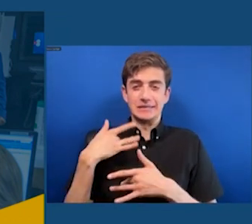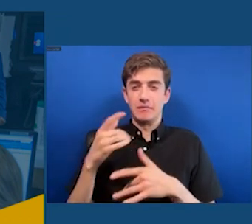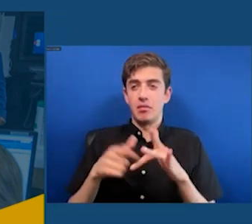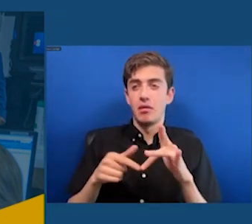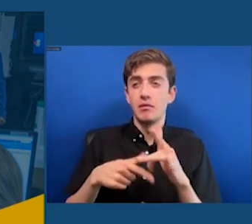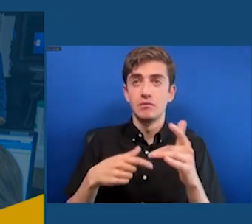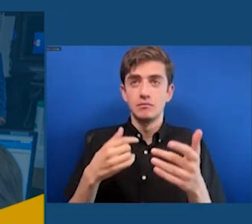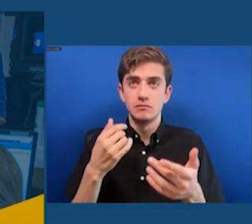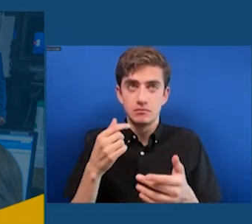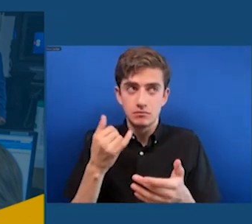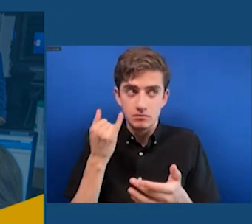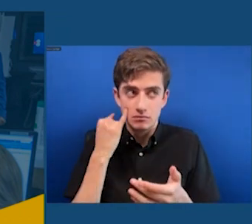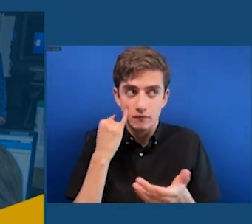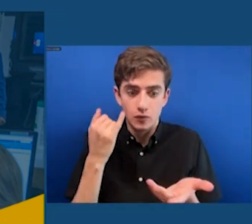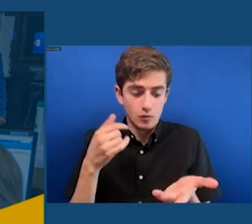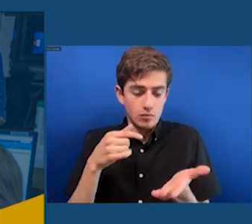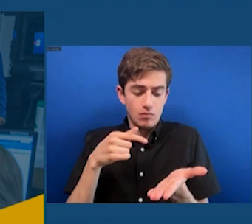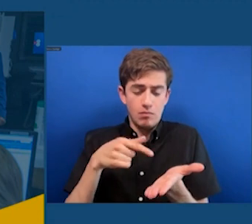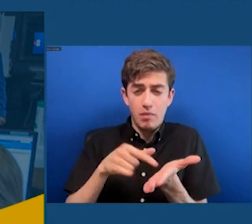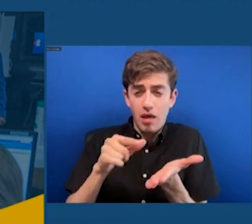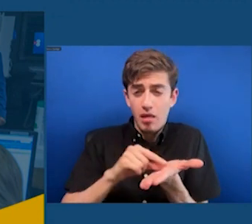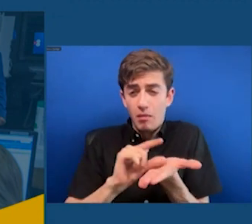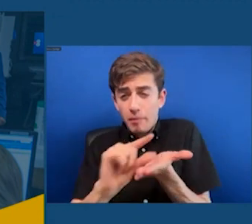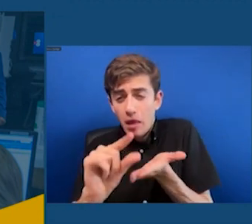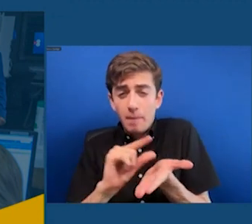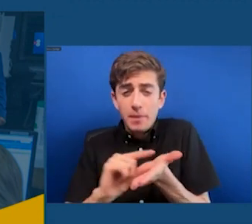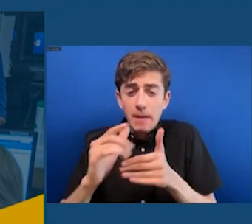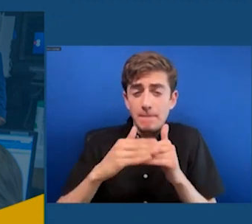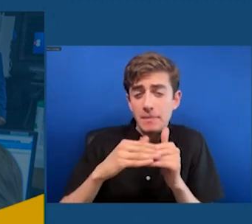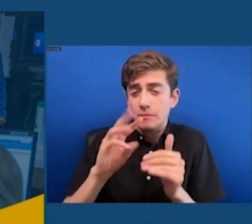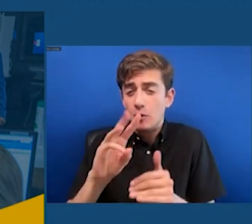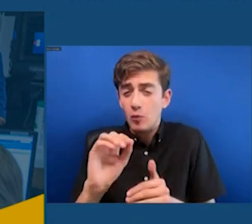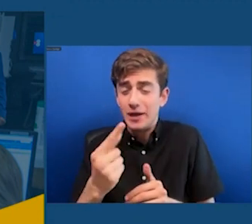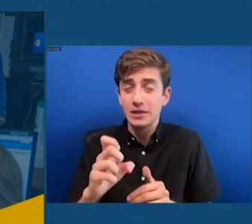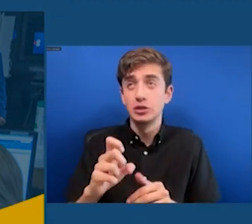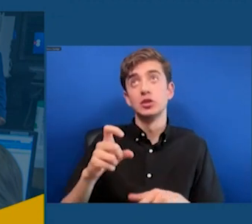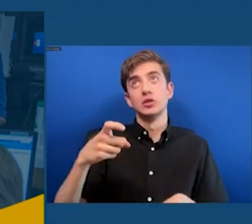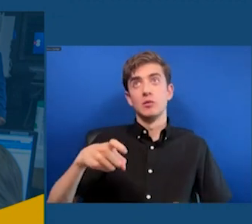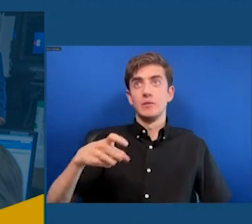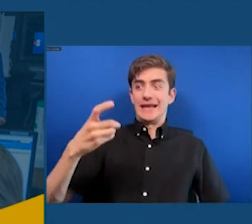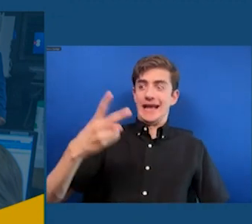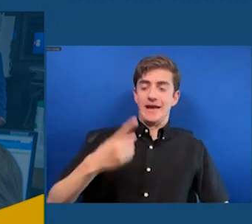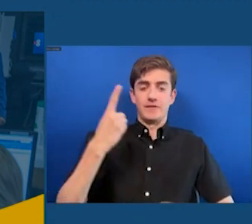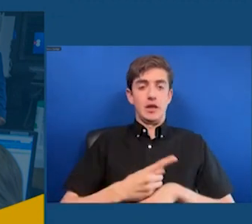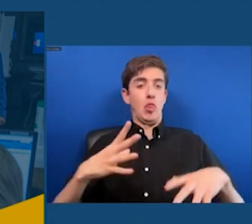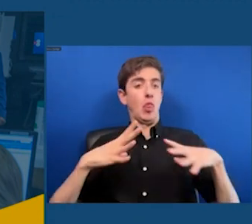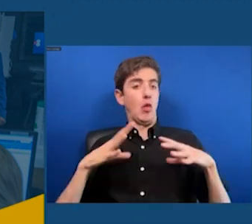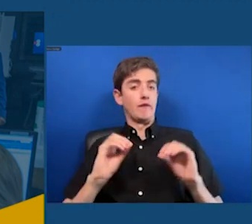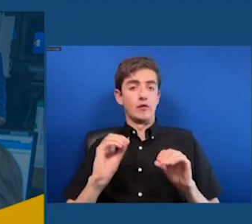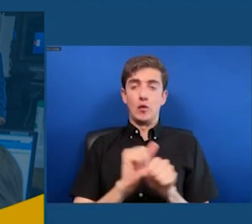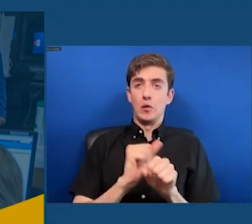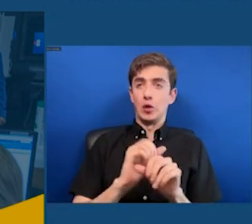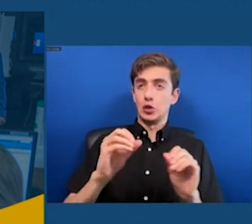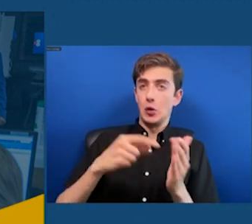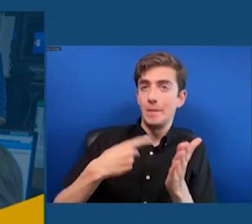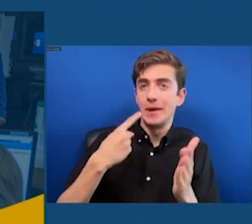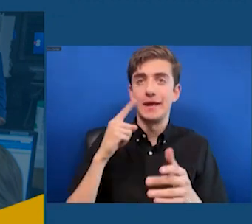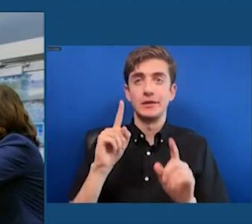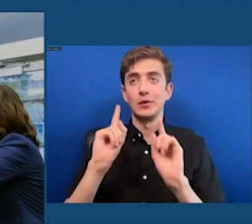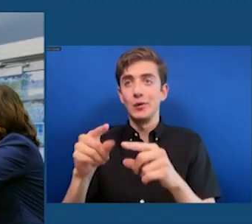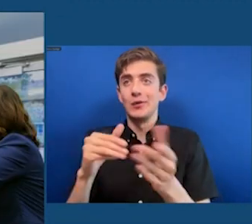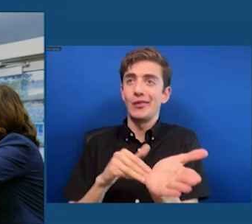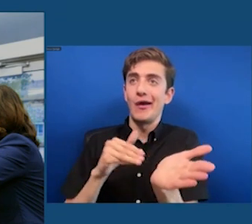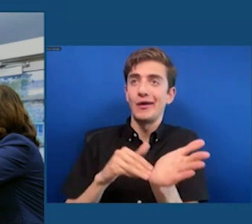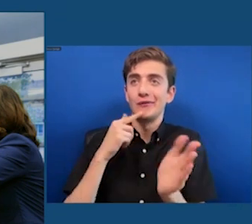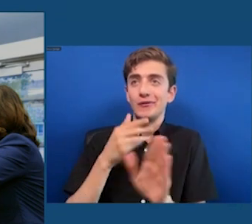day off for a prenatal appointment. A lot of families, a lot of moms can't do that. With this budget,